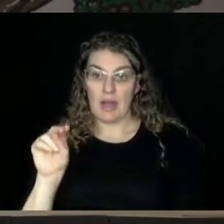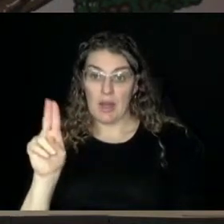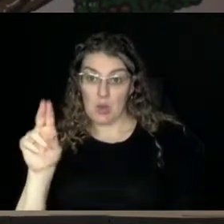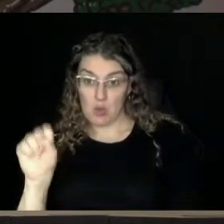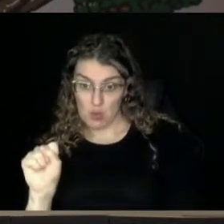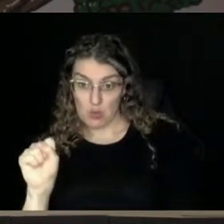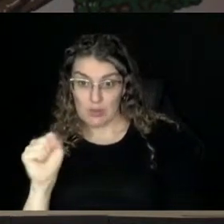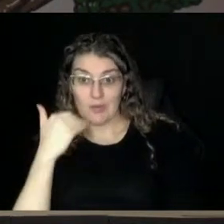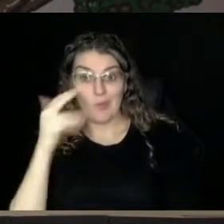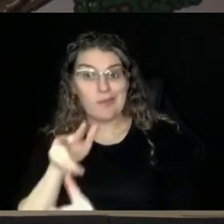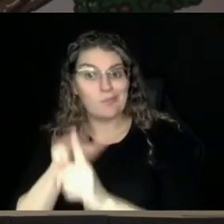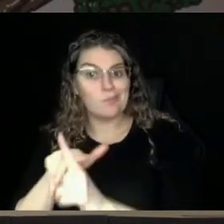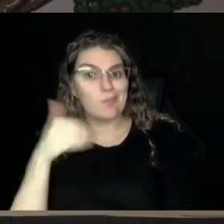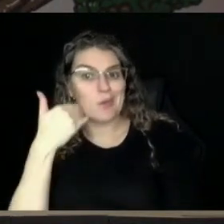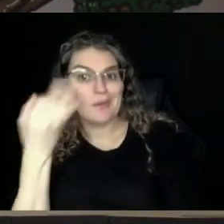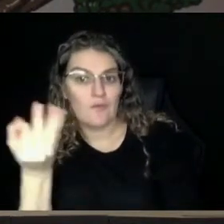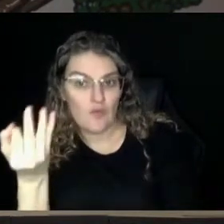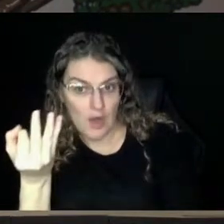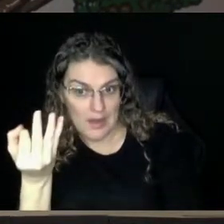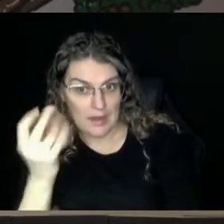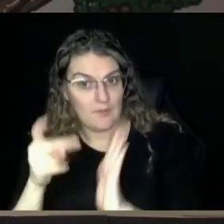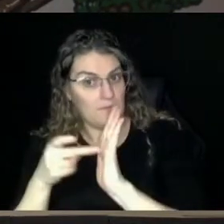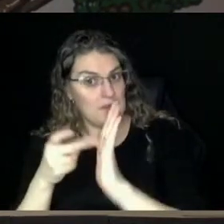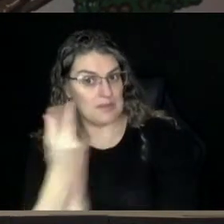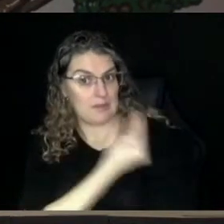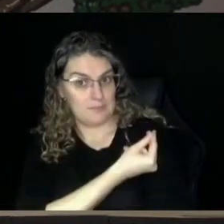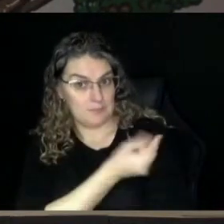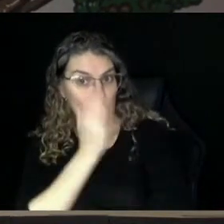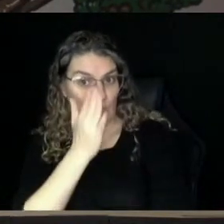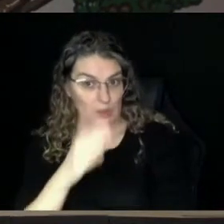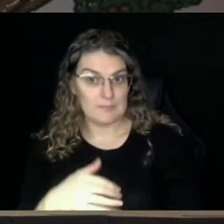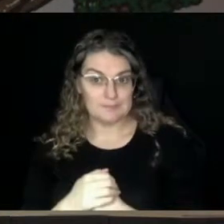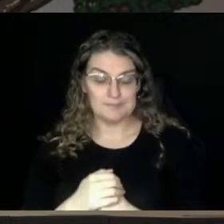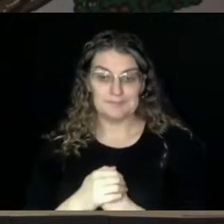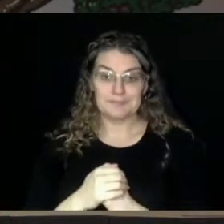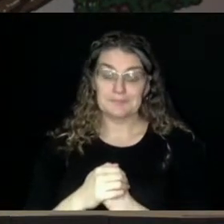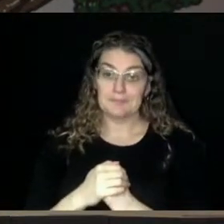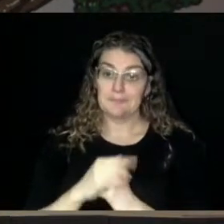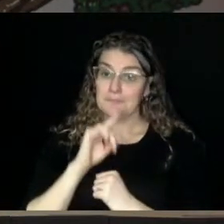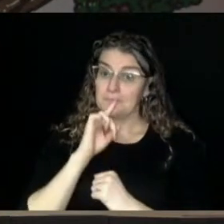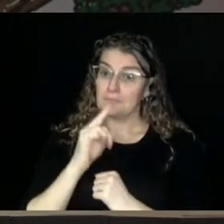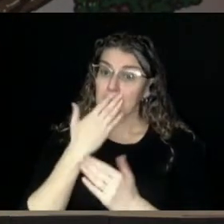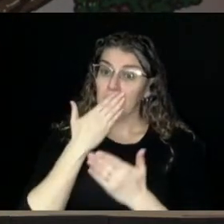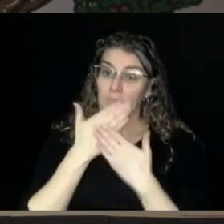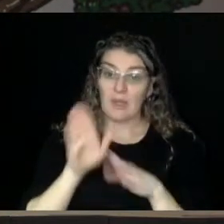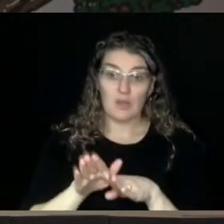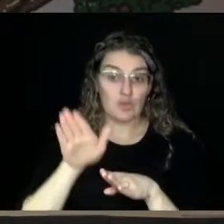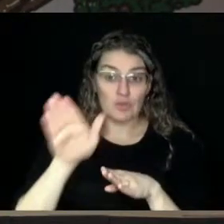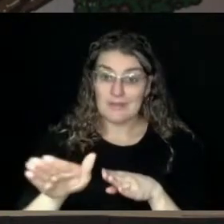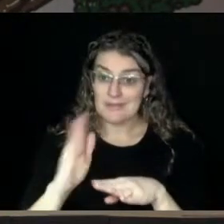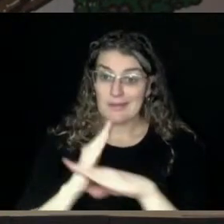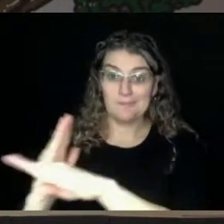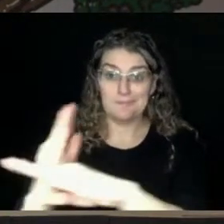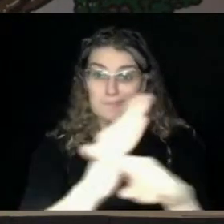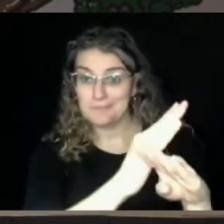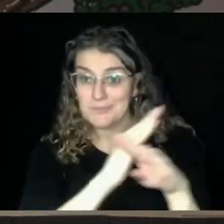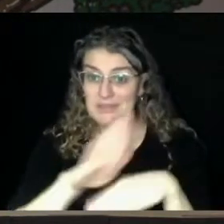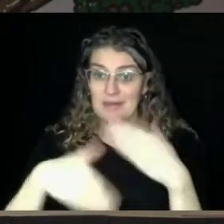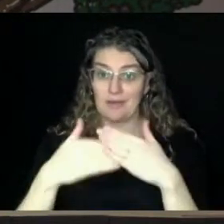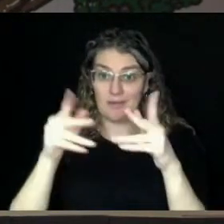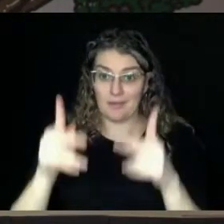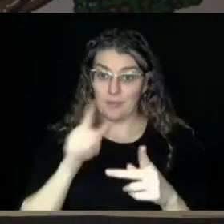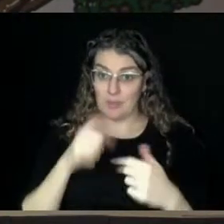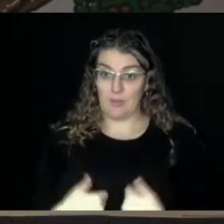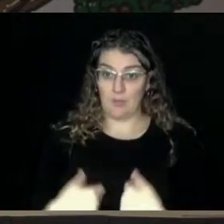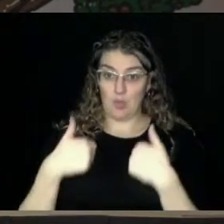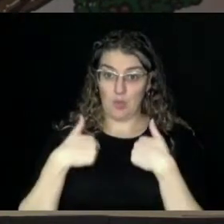dose vaccine. It's another great step in protecting our most vulnerable citizens on PEI, and so